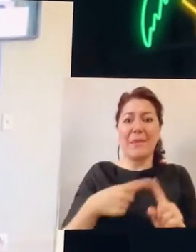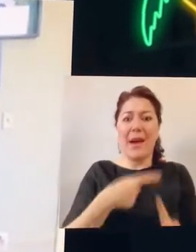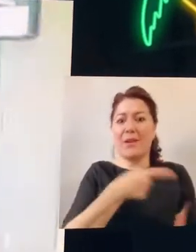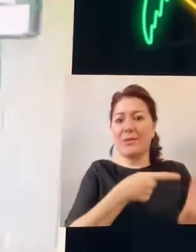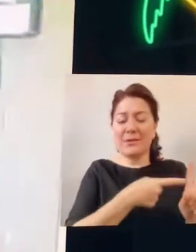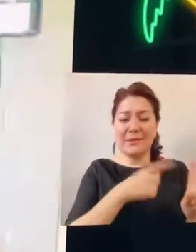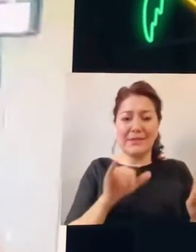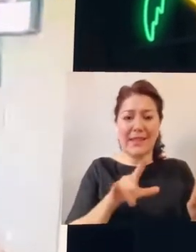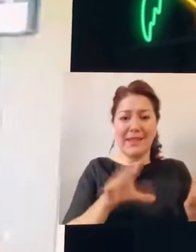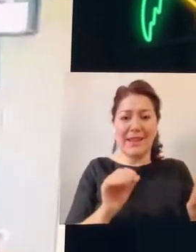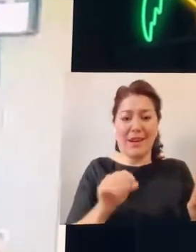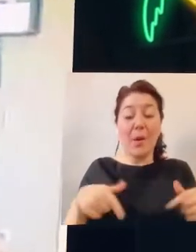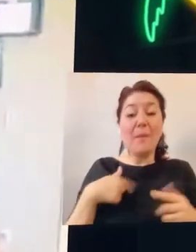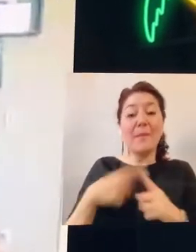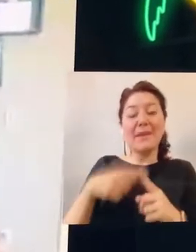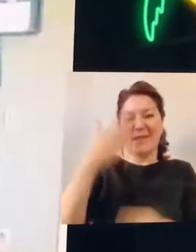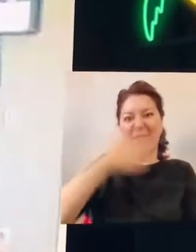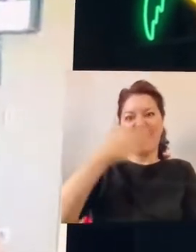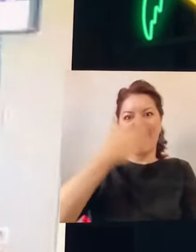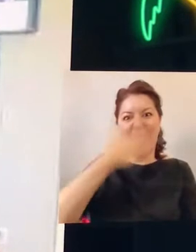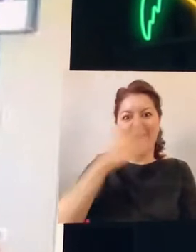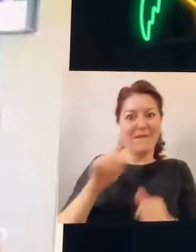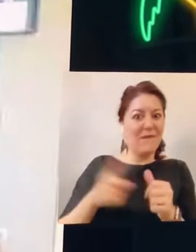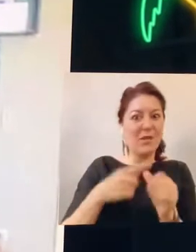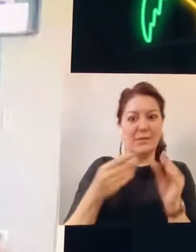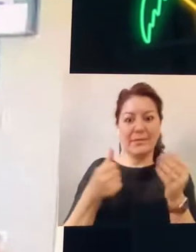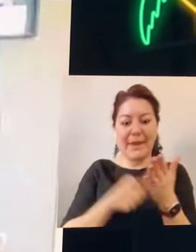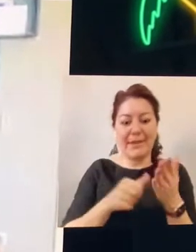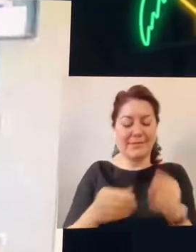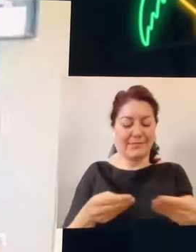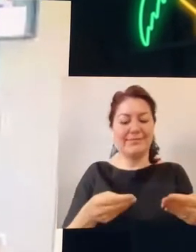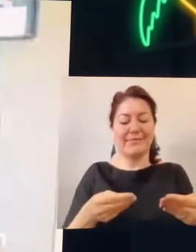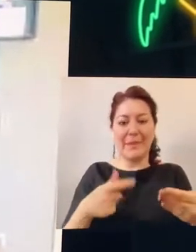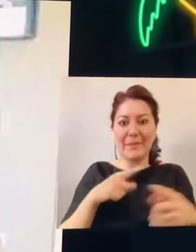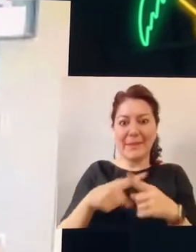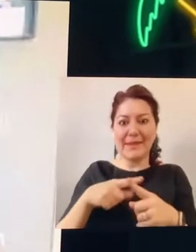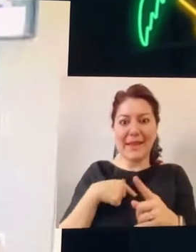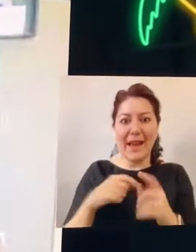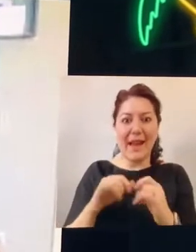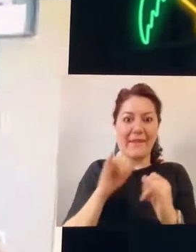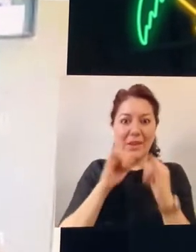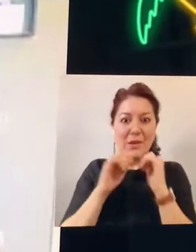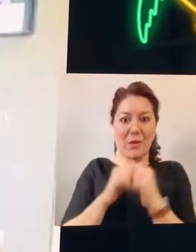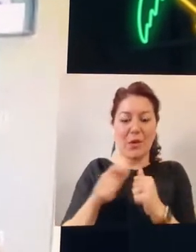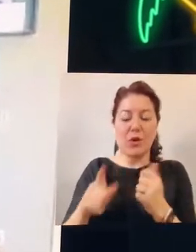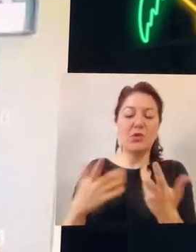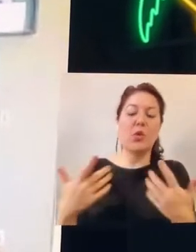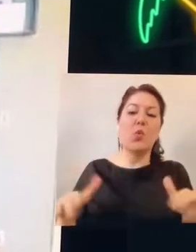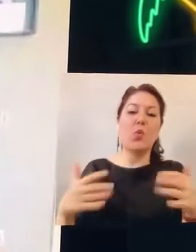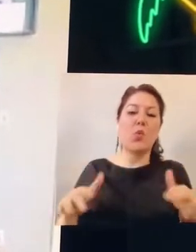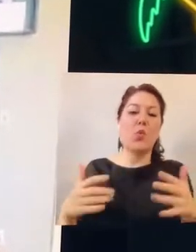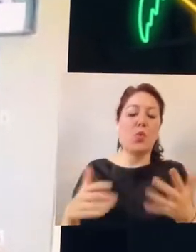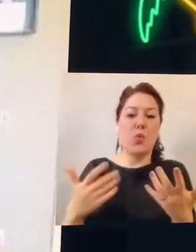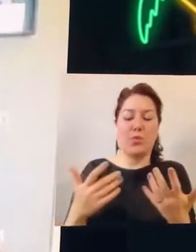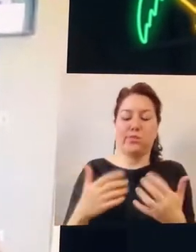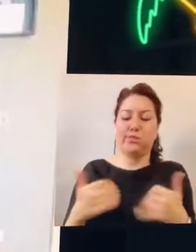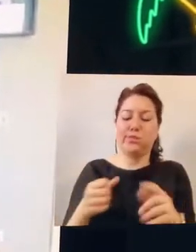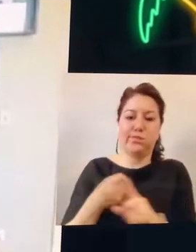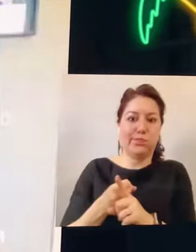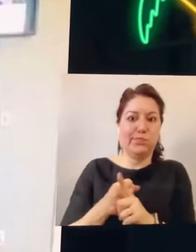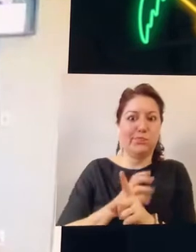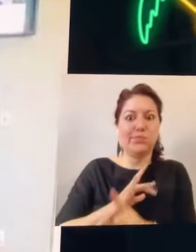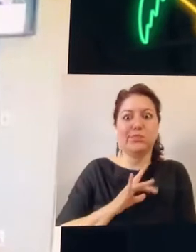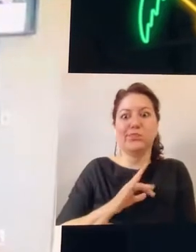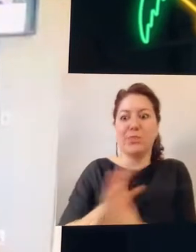had her on the cover, and we had an exclusive interview with her. So it was a great boon for, not just for the magazine, but